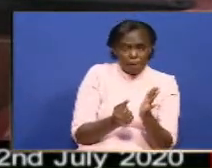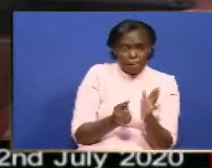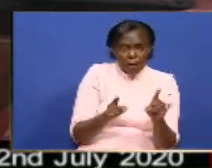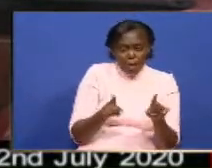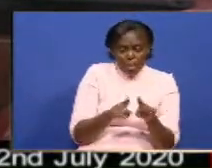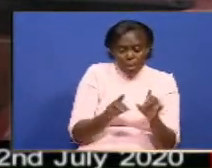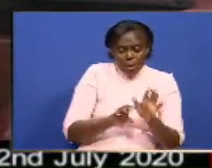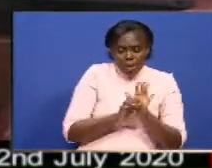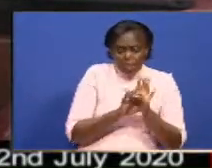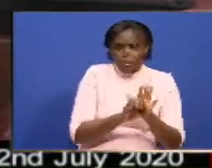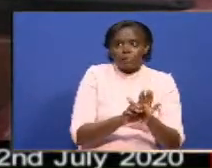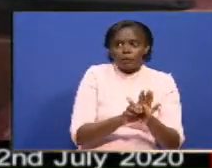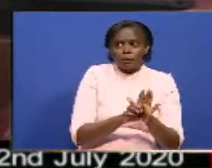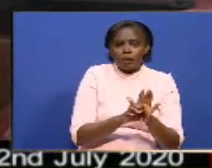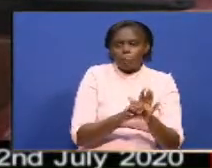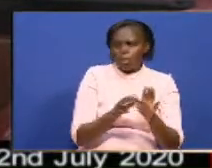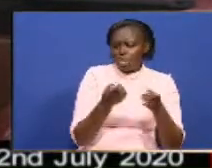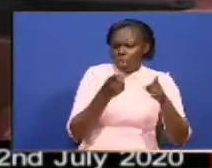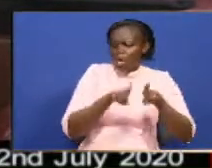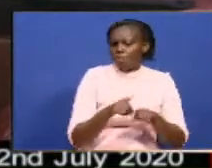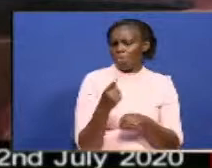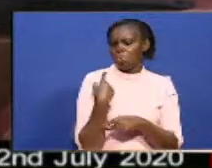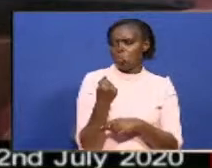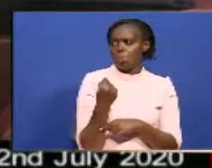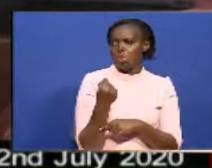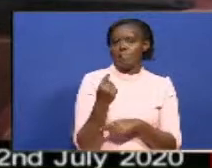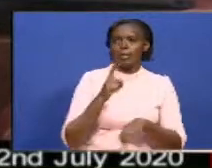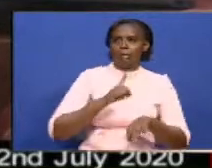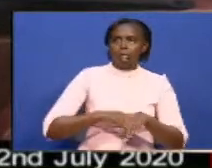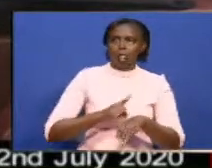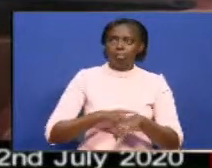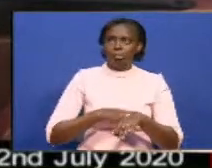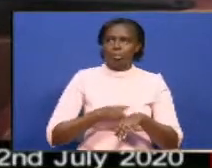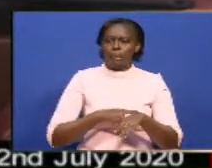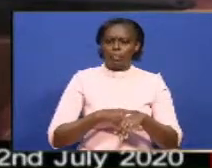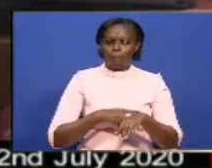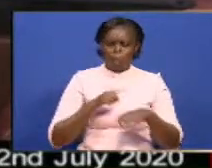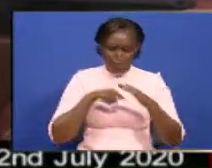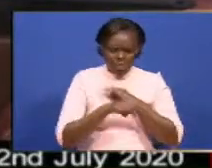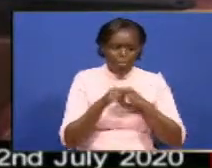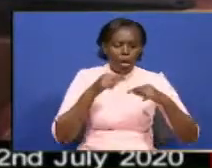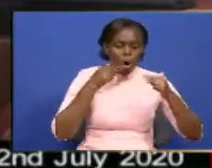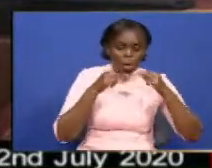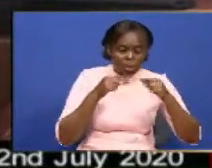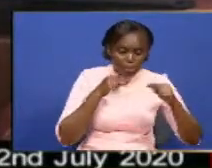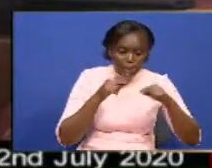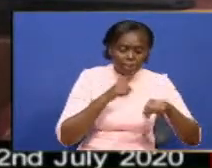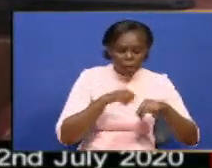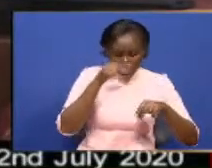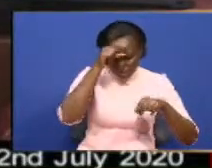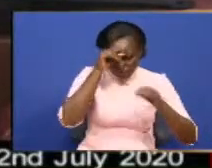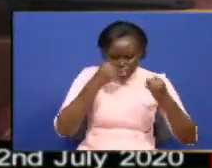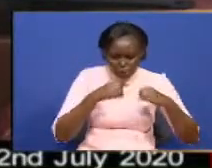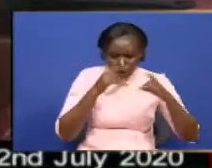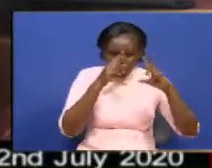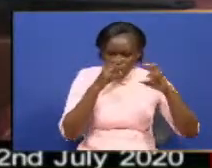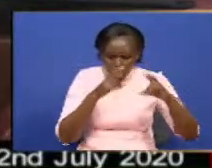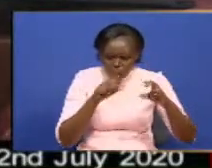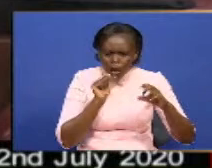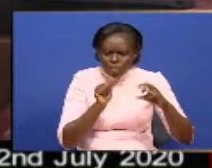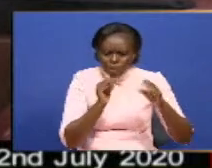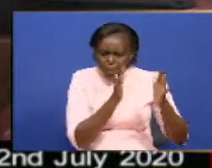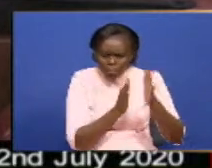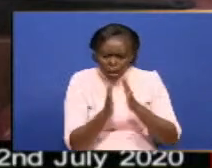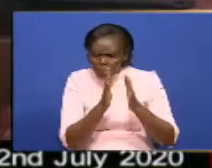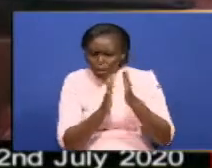that happened the other time. They hit our hotel, and when the government tried to check, it was